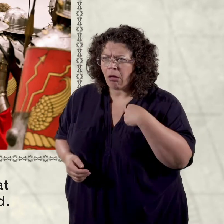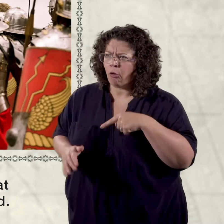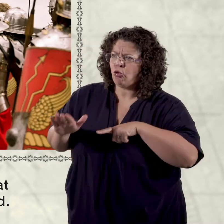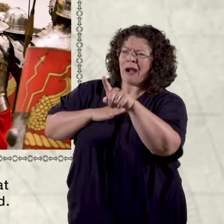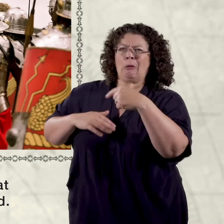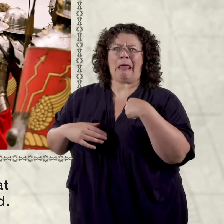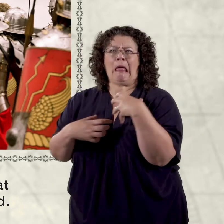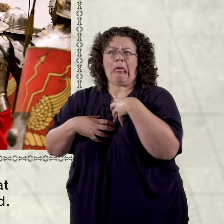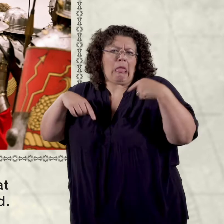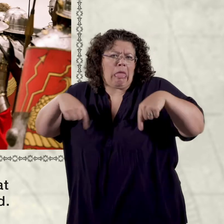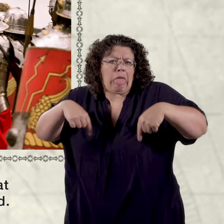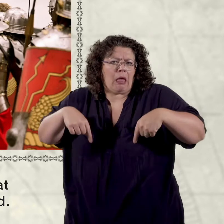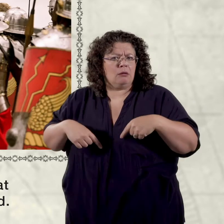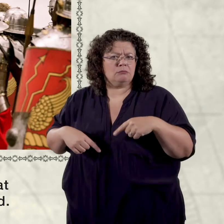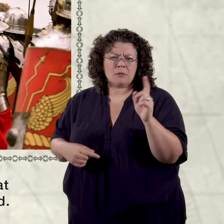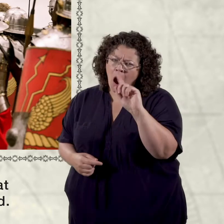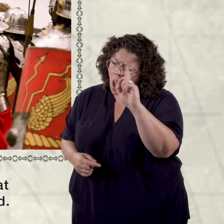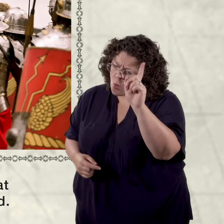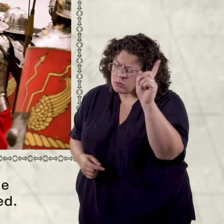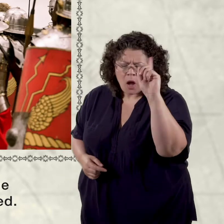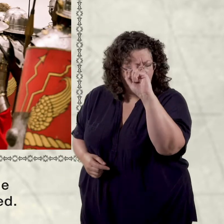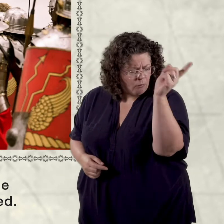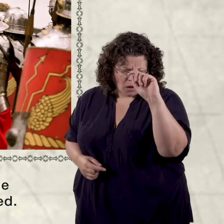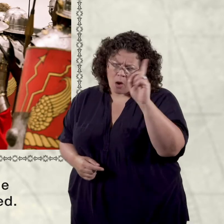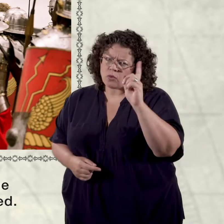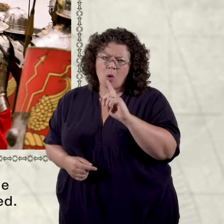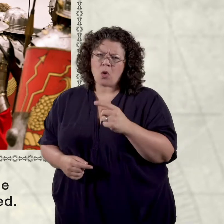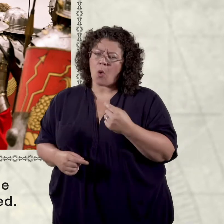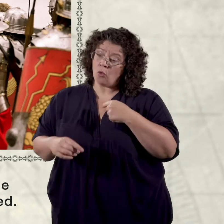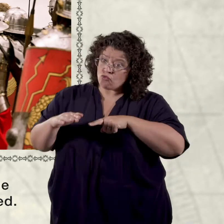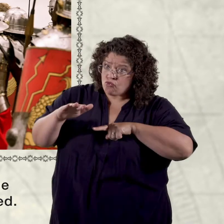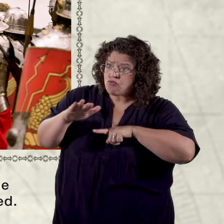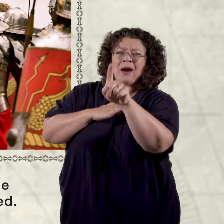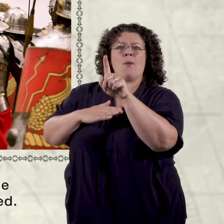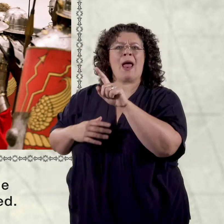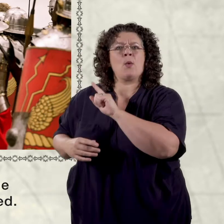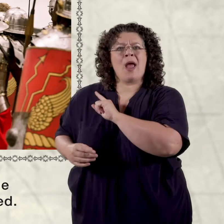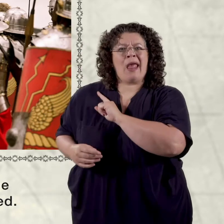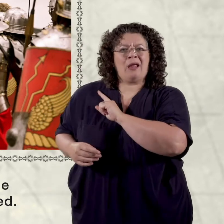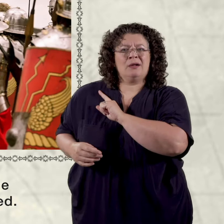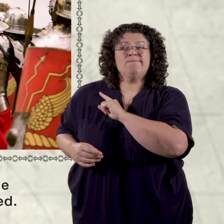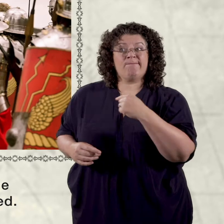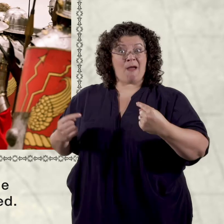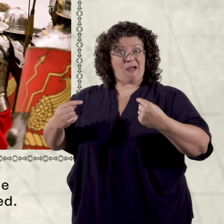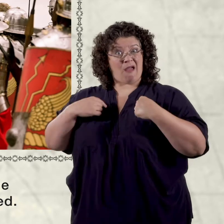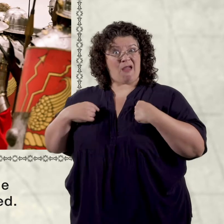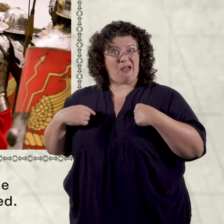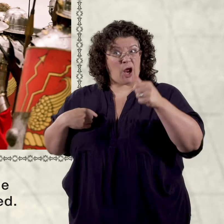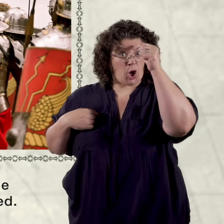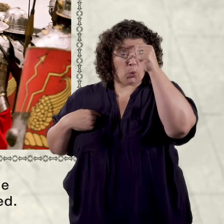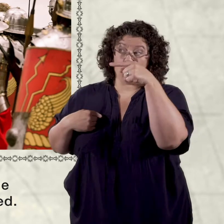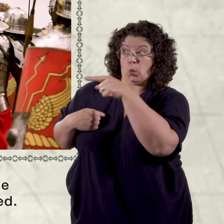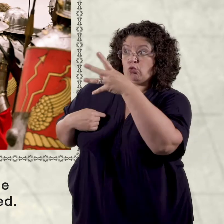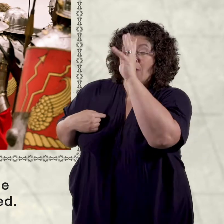away because I was scared. No. I ran away because I